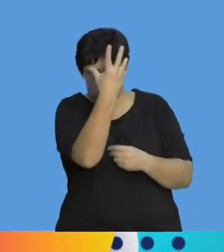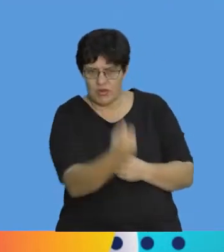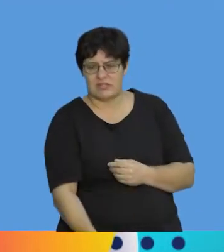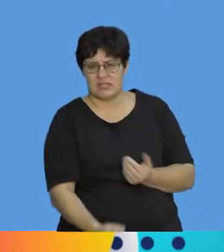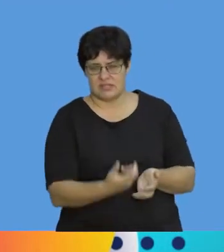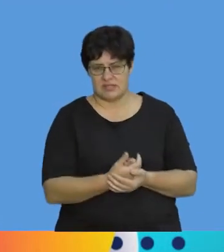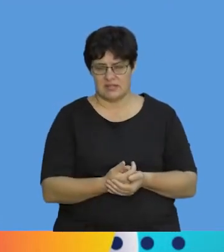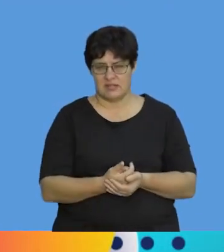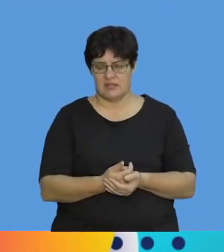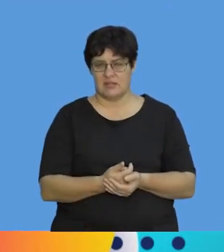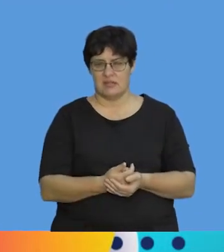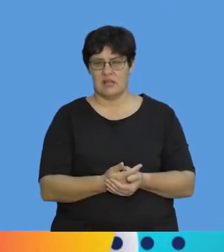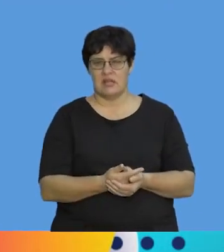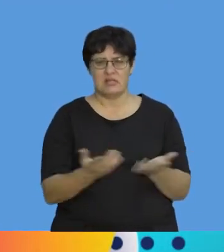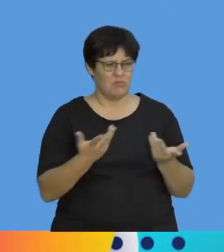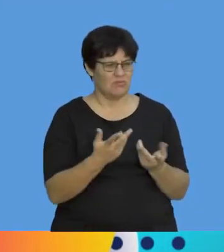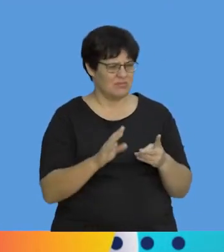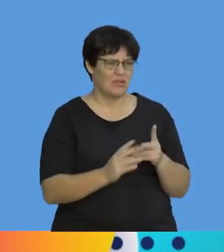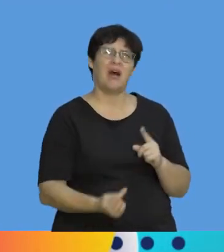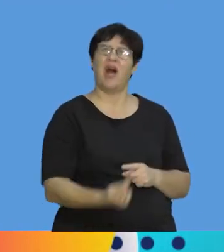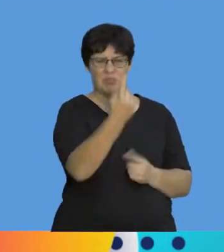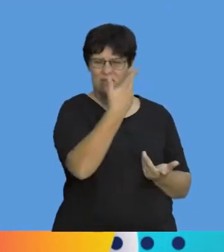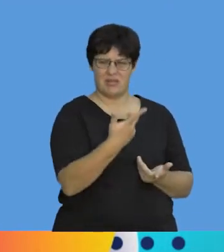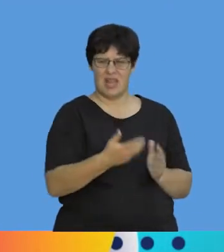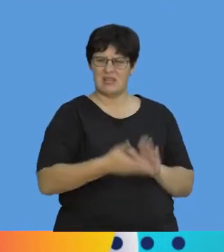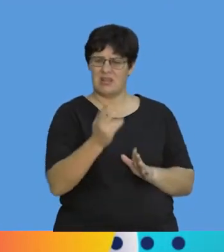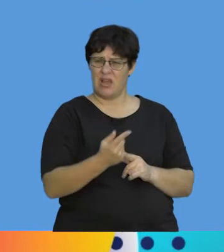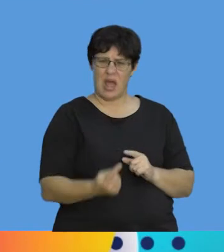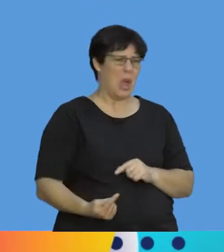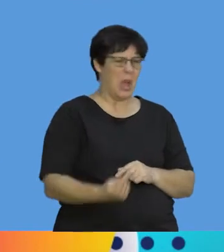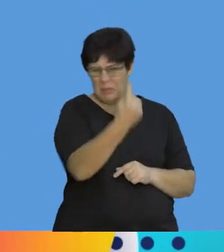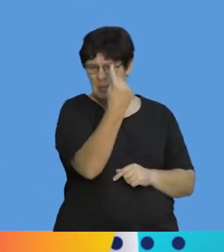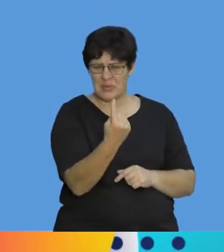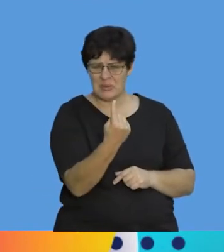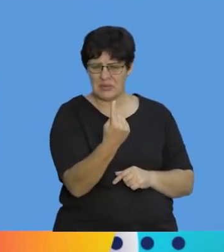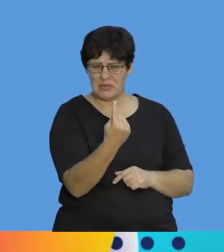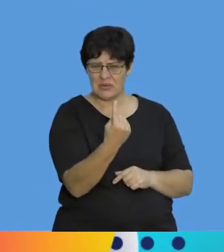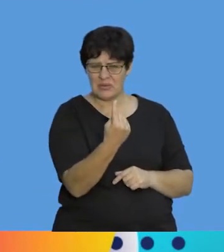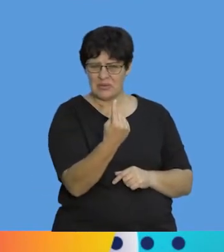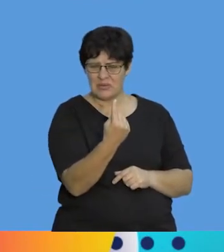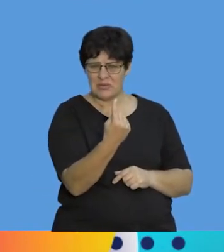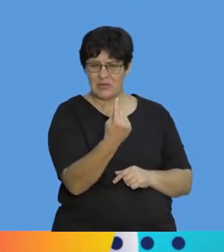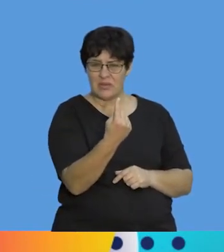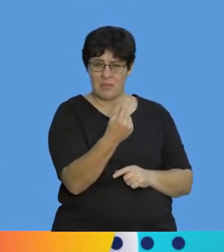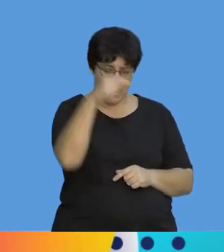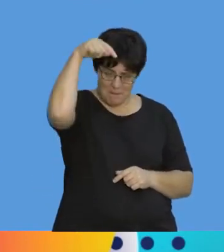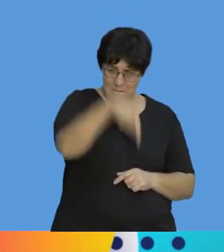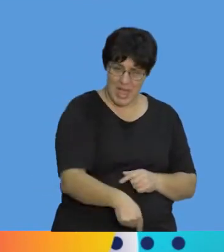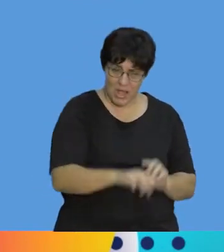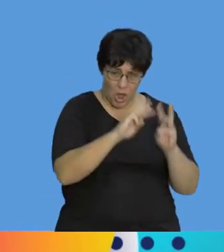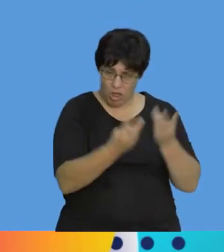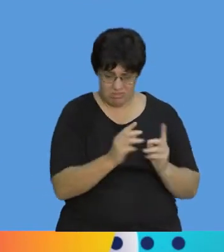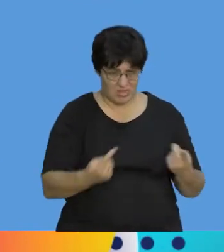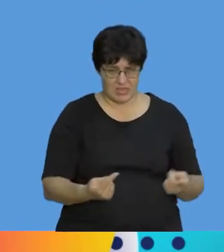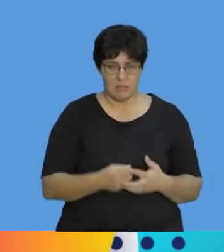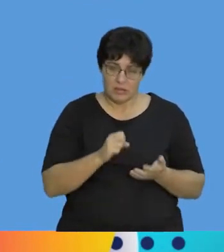gravity. And number two, that somehow it goes up. If acceleration due to gravity went up, nothing would ever come back down to